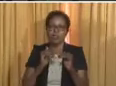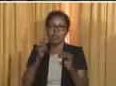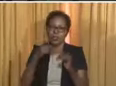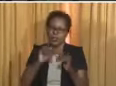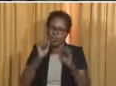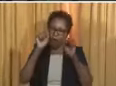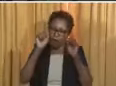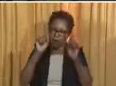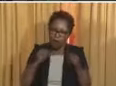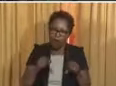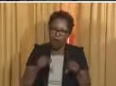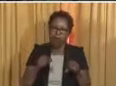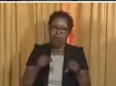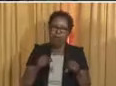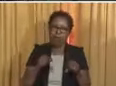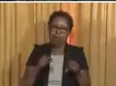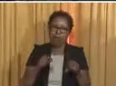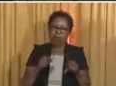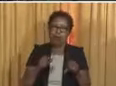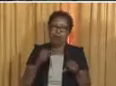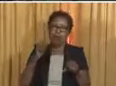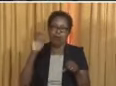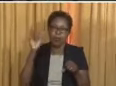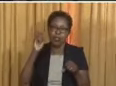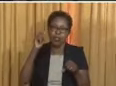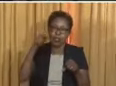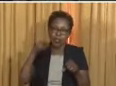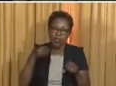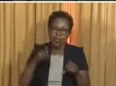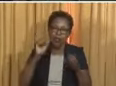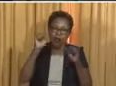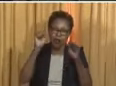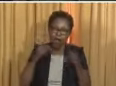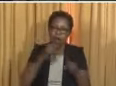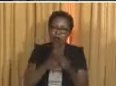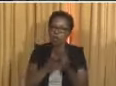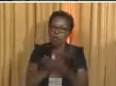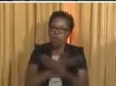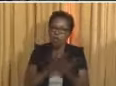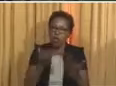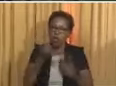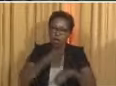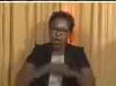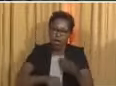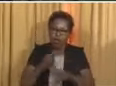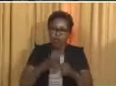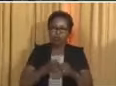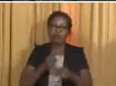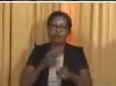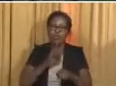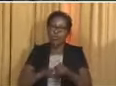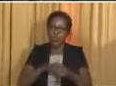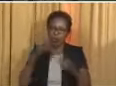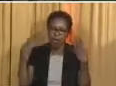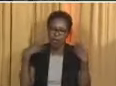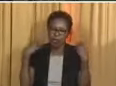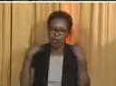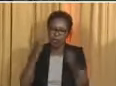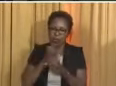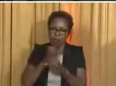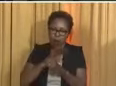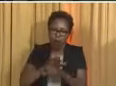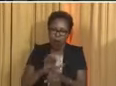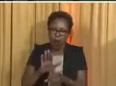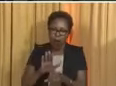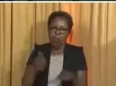undertake he is not limited as to the measures he can undertake in the exercise of his functions under Article 132. The